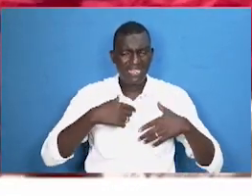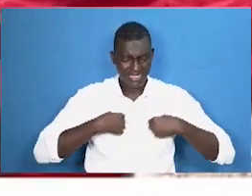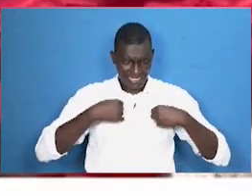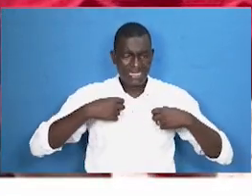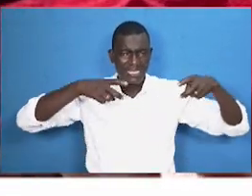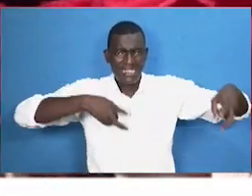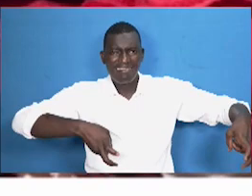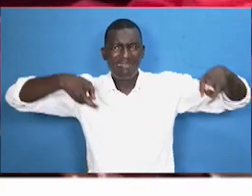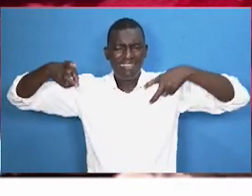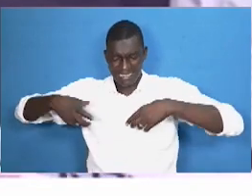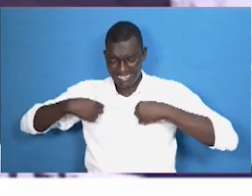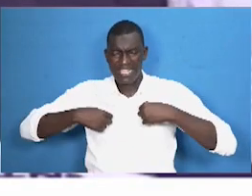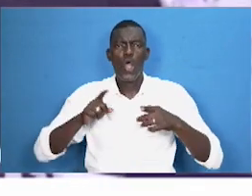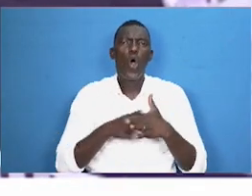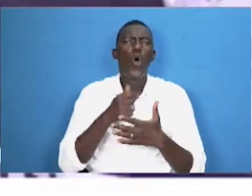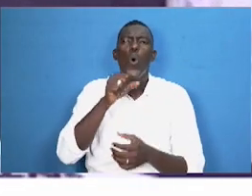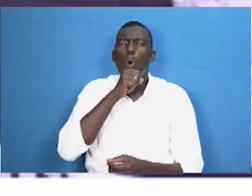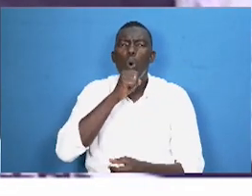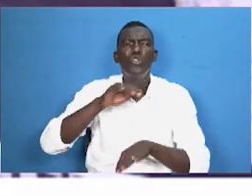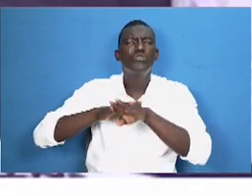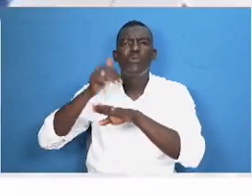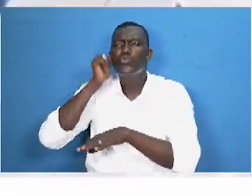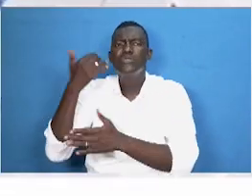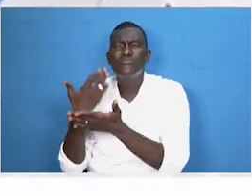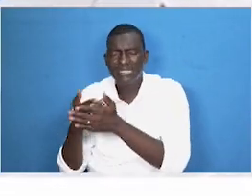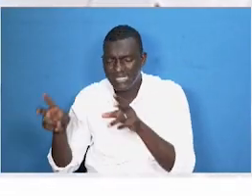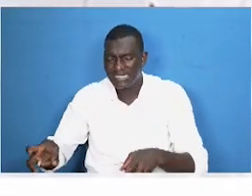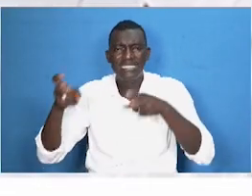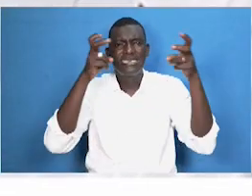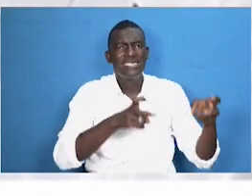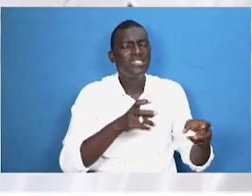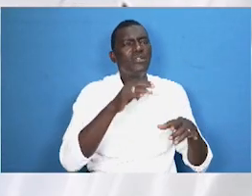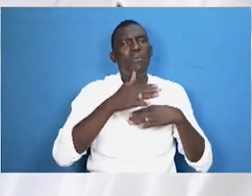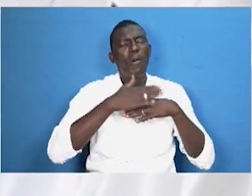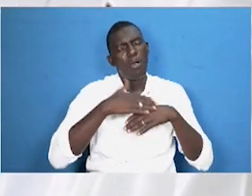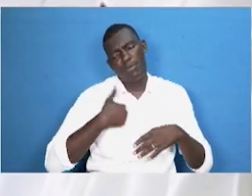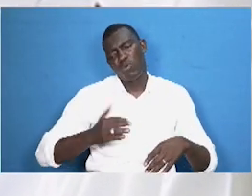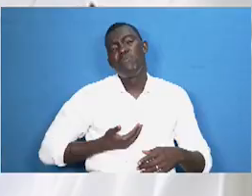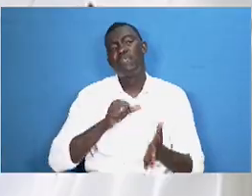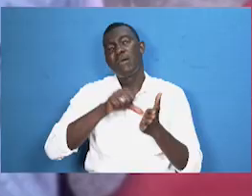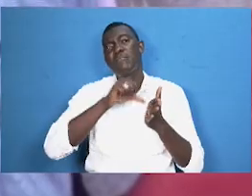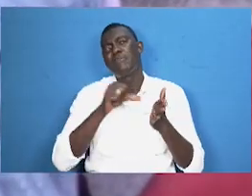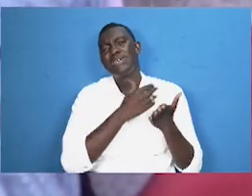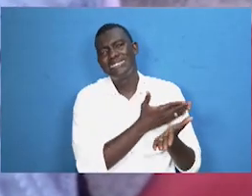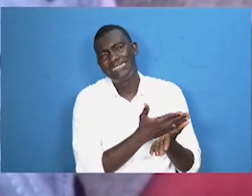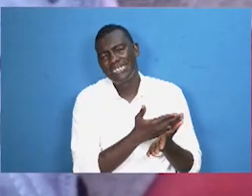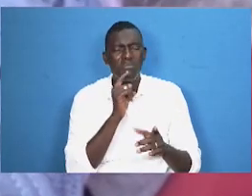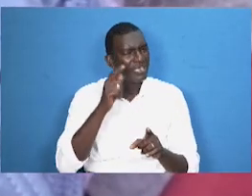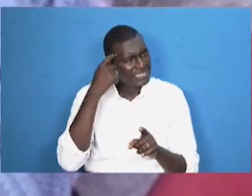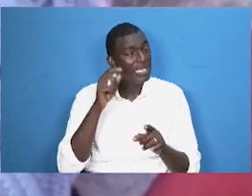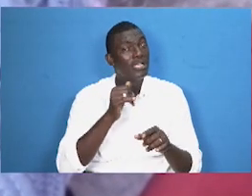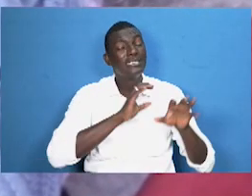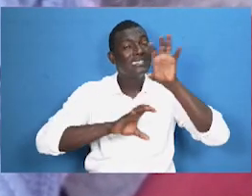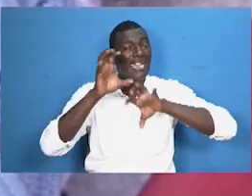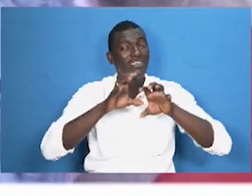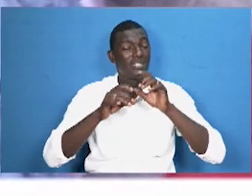some, second-hand or used clothing are durable and affordable. However, scientific research shows that the